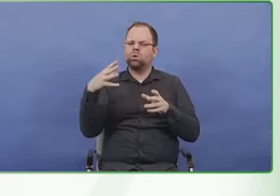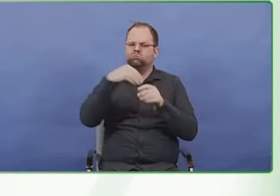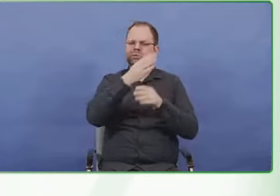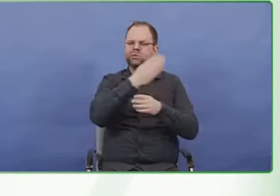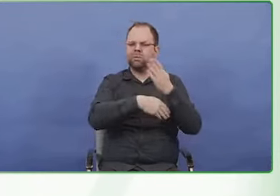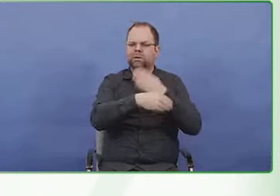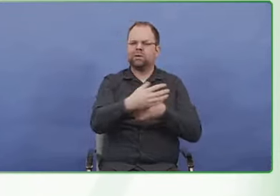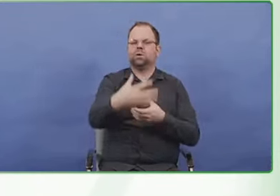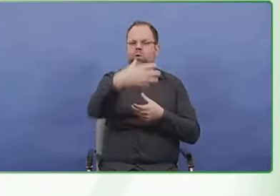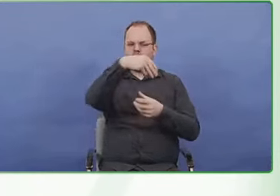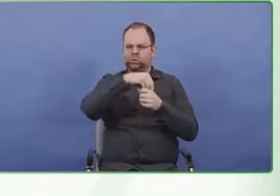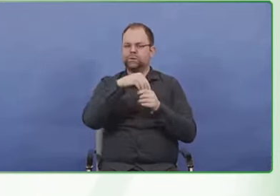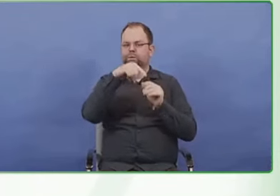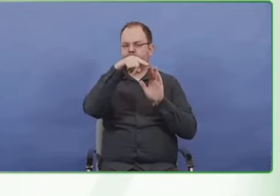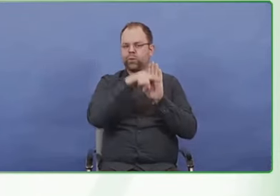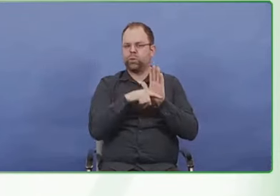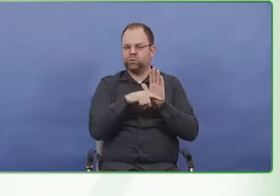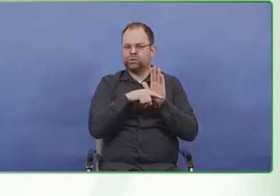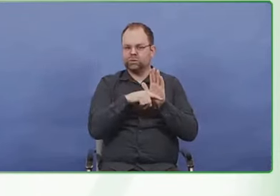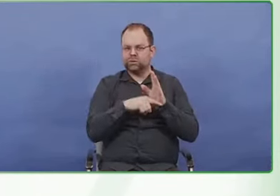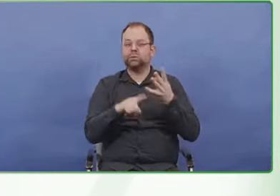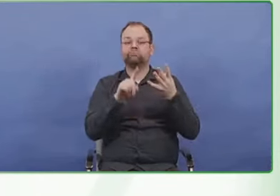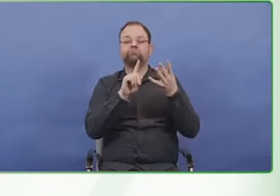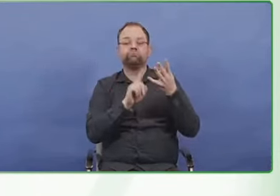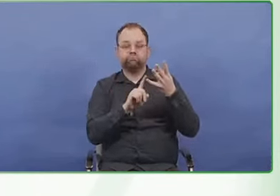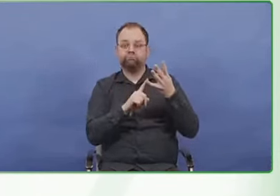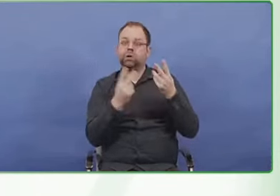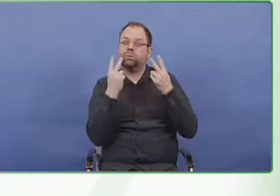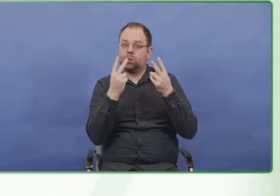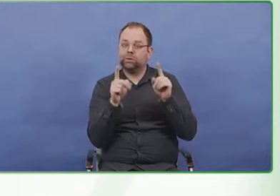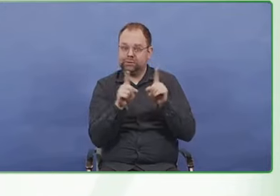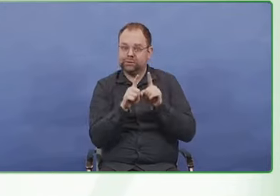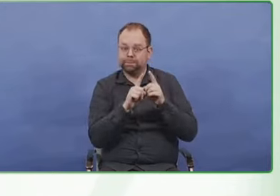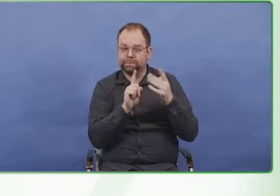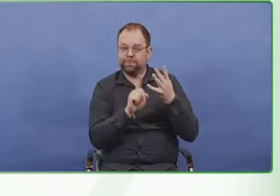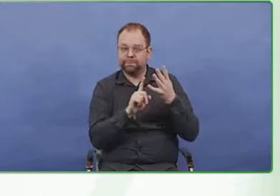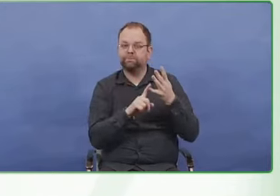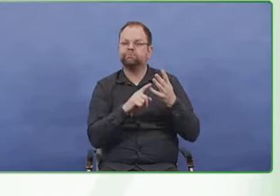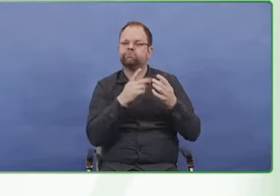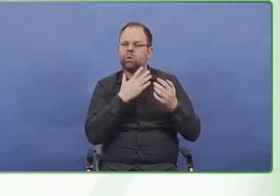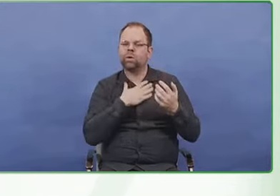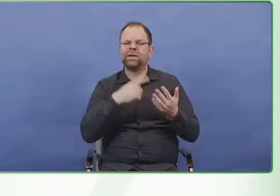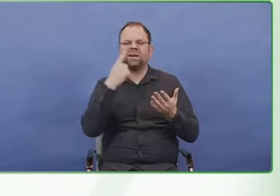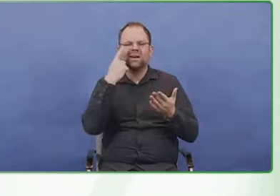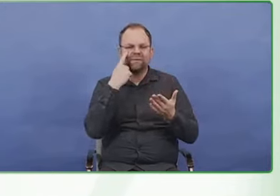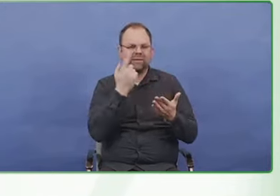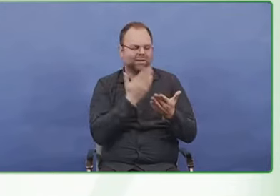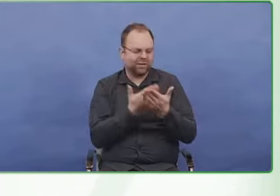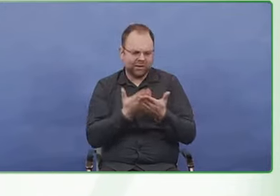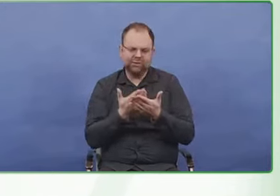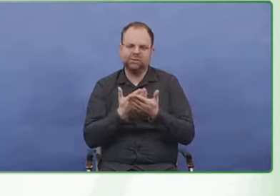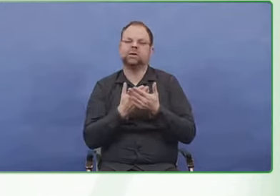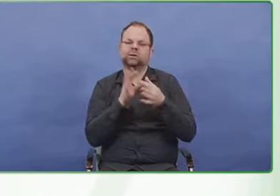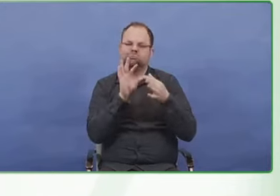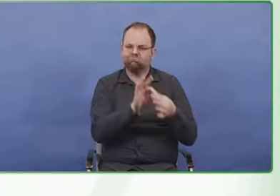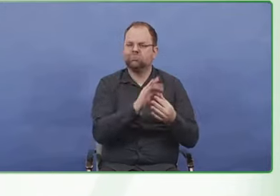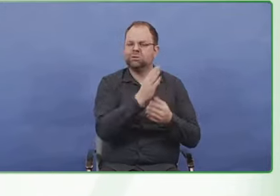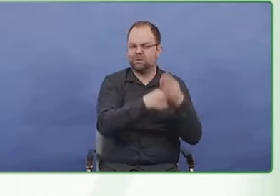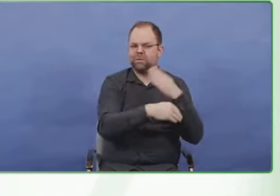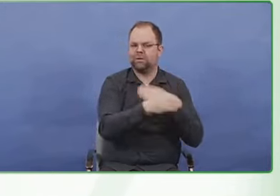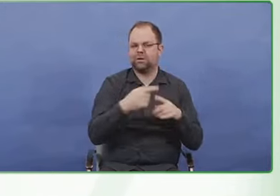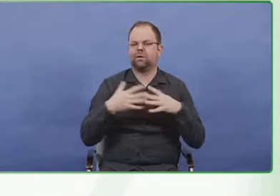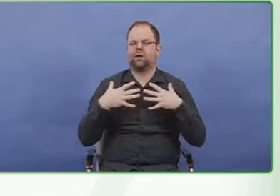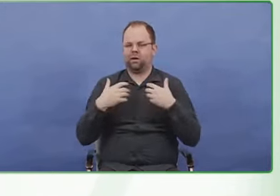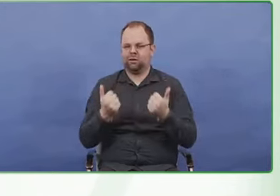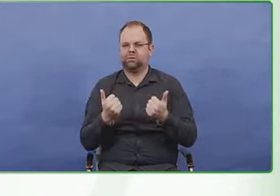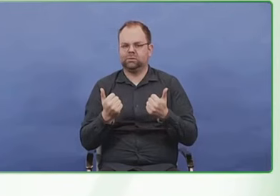approach. So when it comes to each and every one of us, we will all experience at some stage in our life, from cradle to grave, we will all